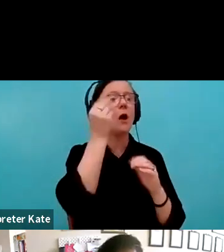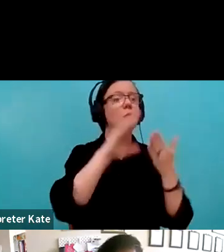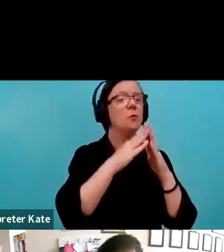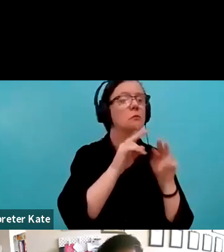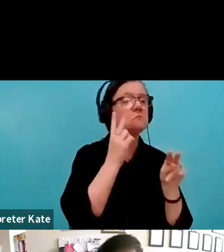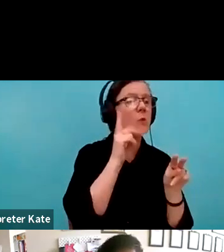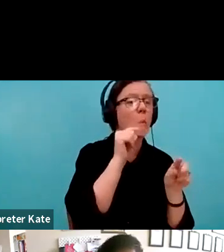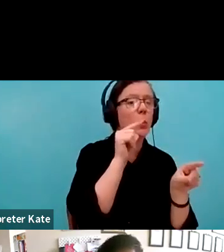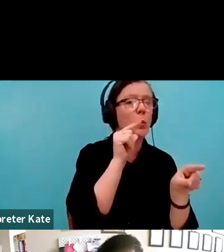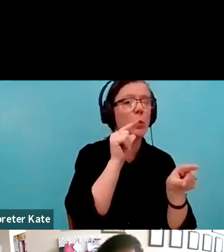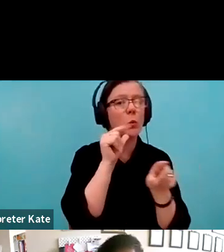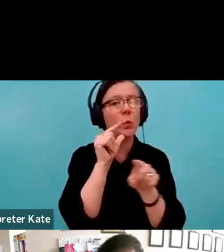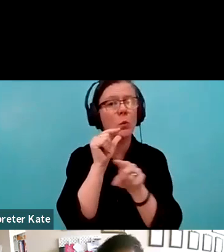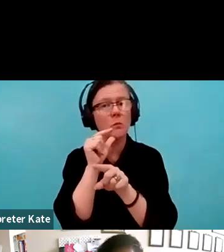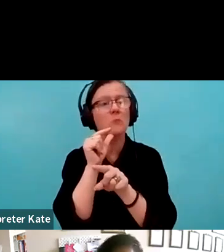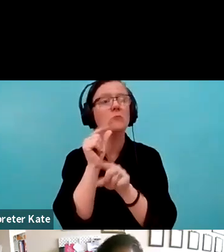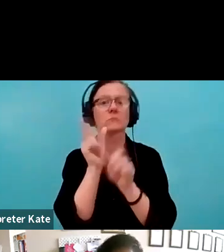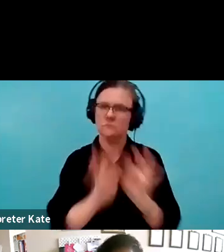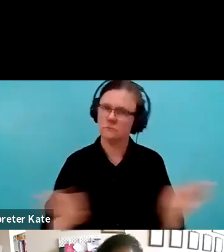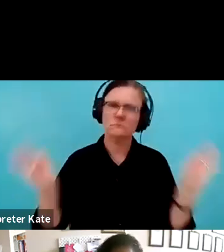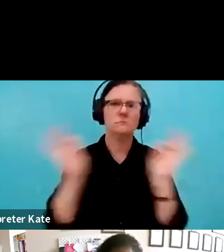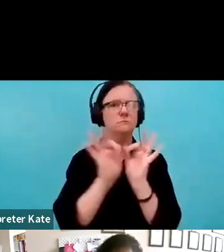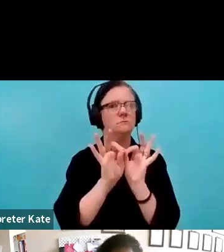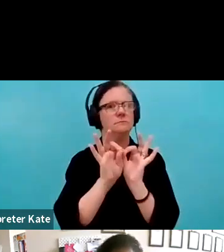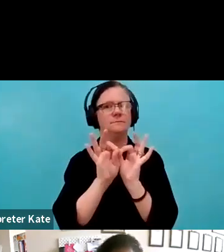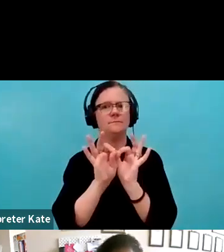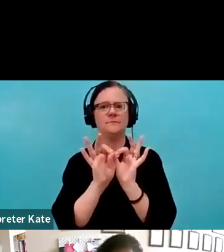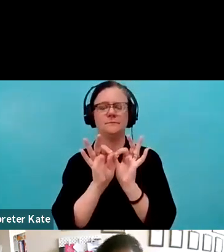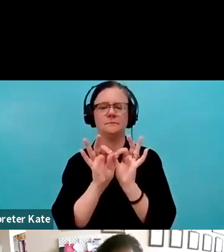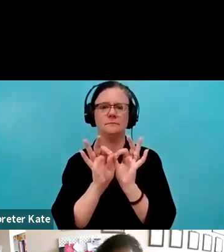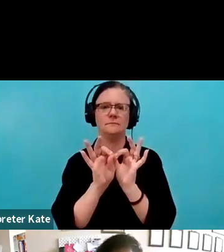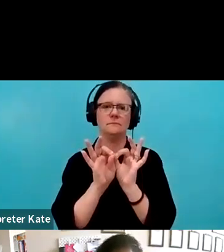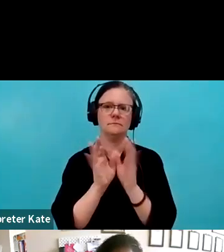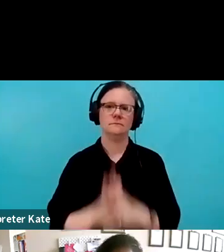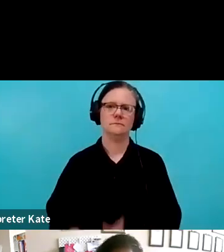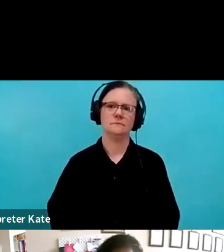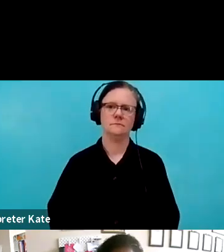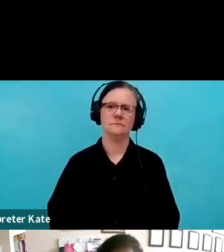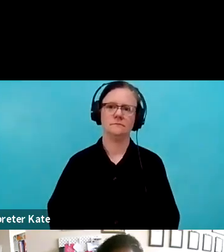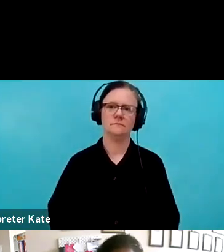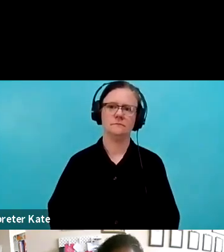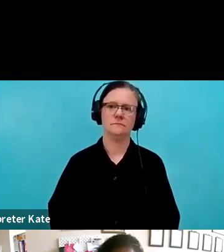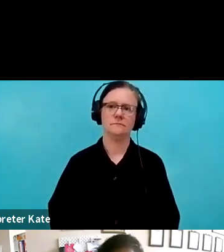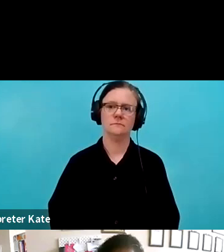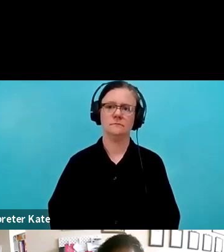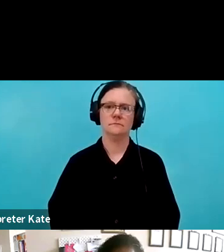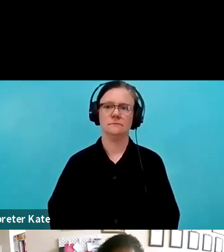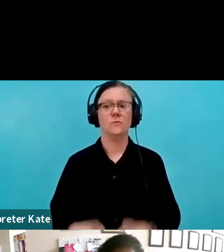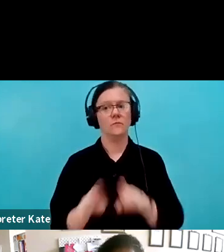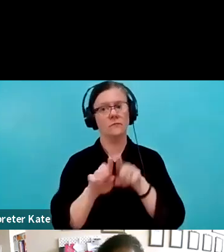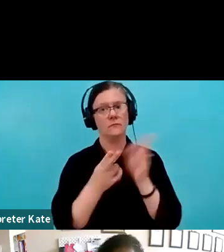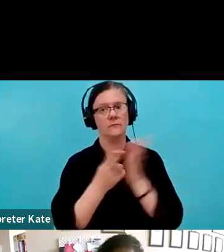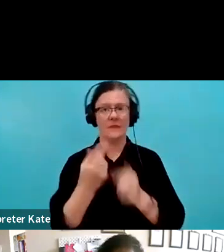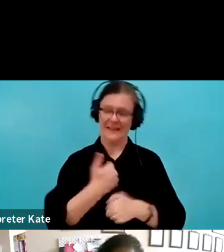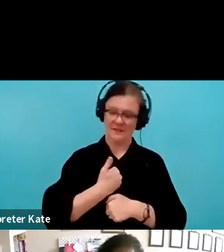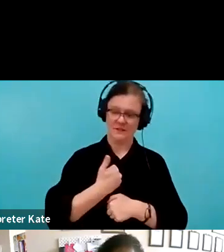that are out there is vitally important. And that it is always up to,